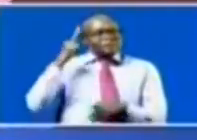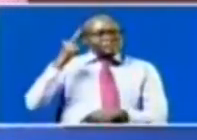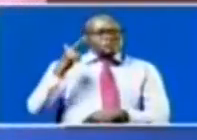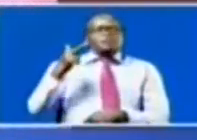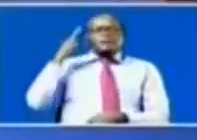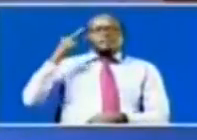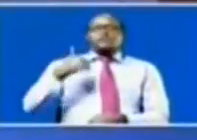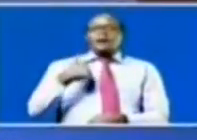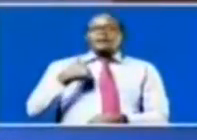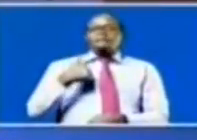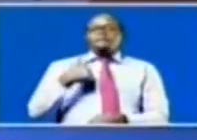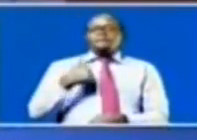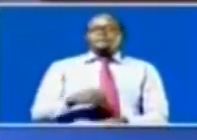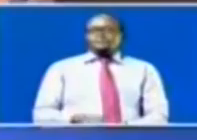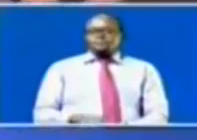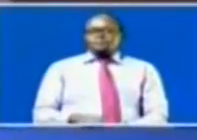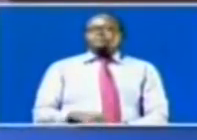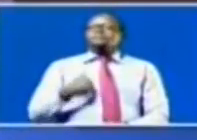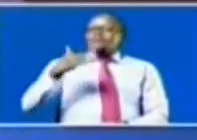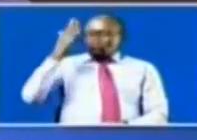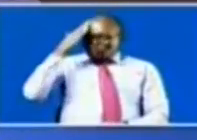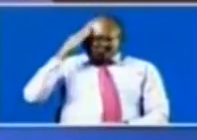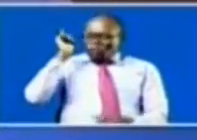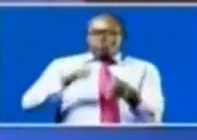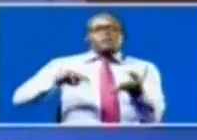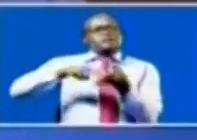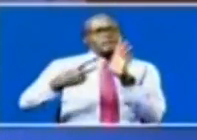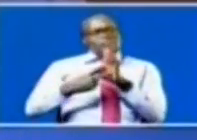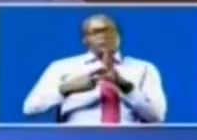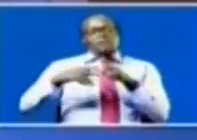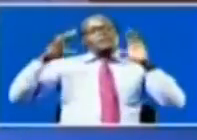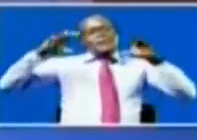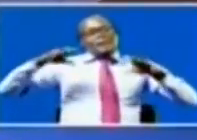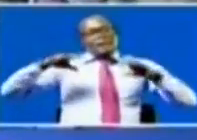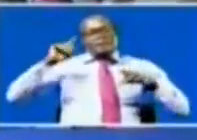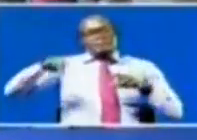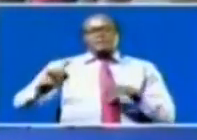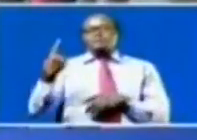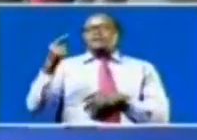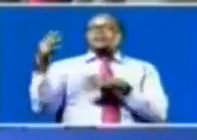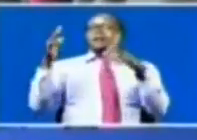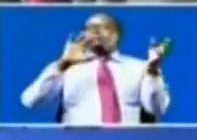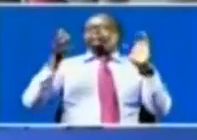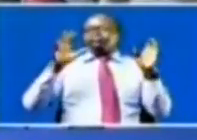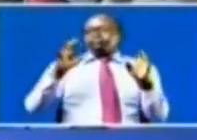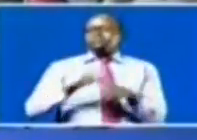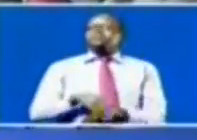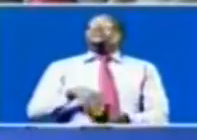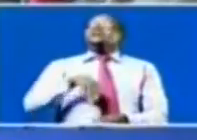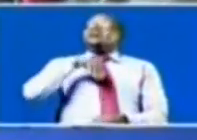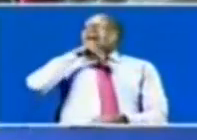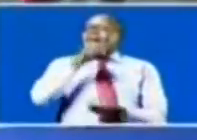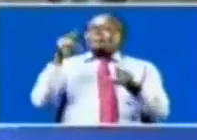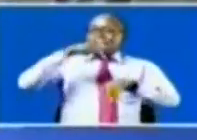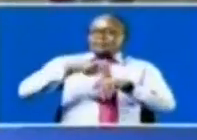Si tumevuta aerio. Mnajua dalili ya mvua ni nini? Sini mawingu. The ODM party leader has on